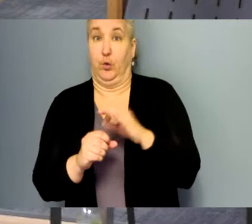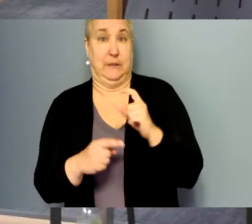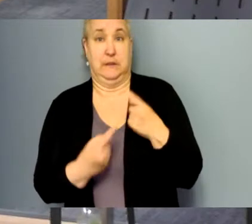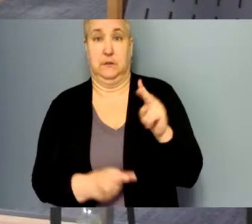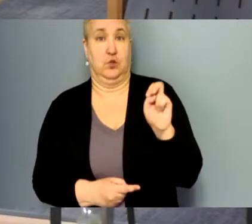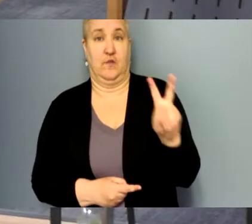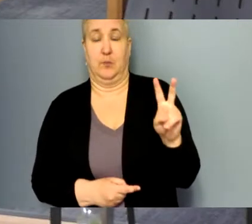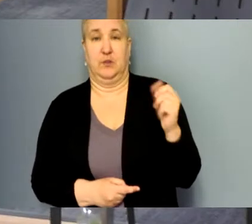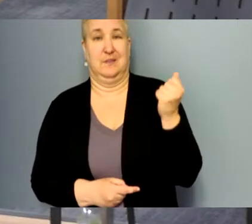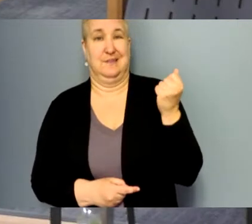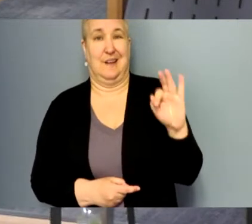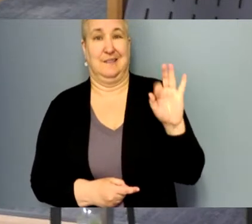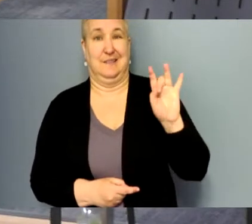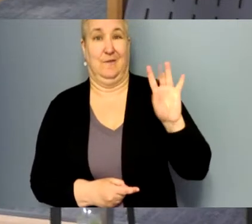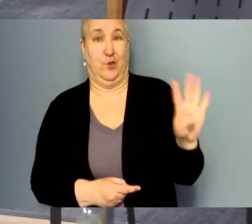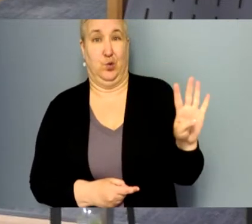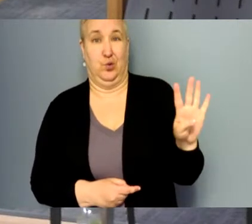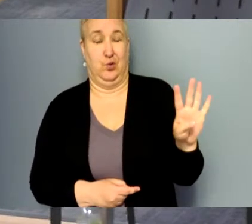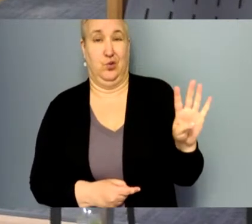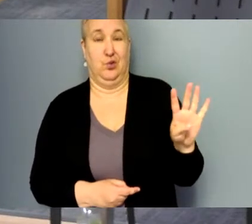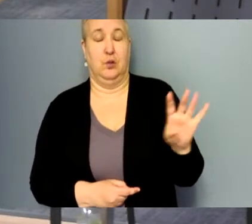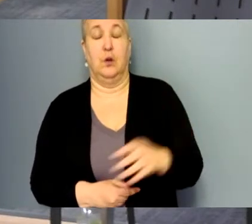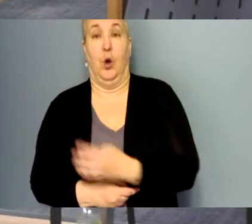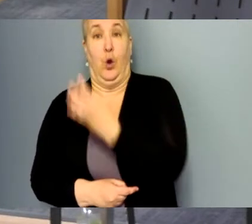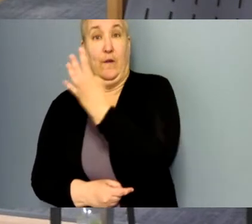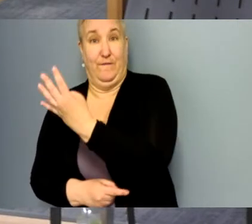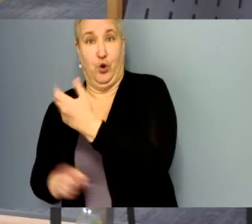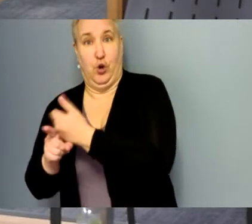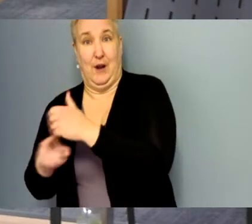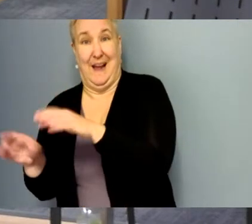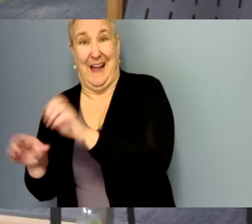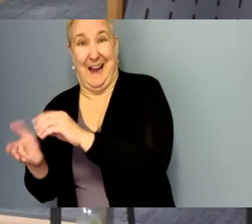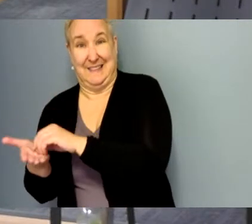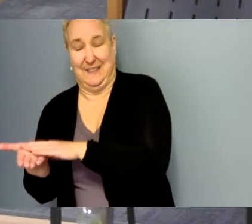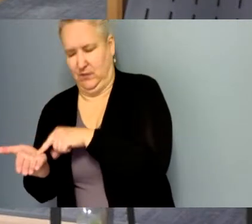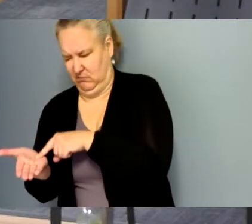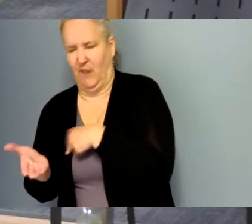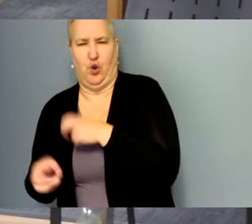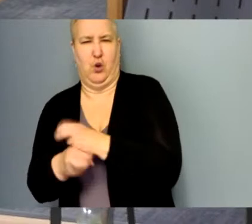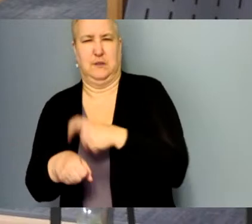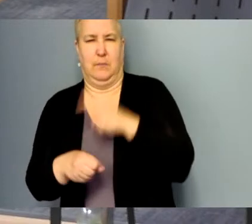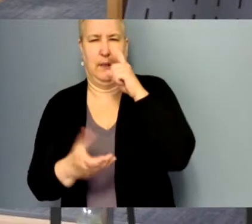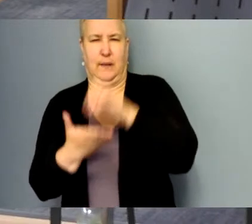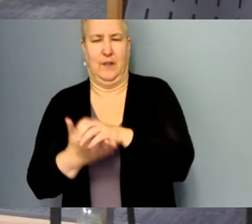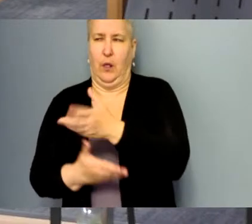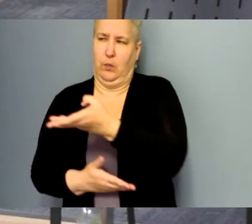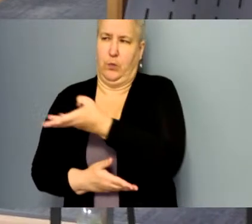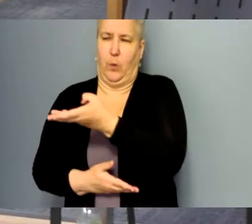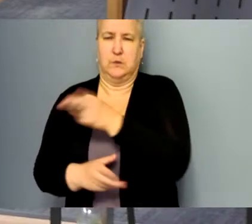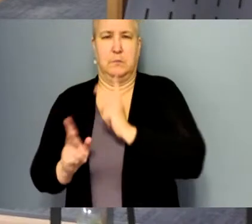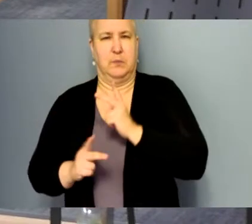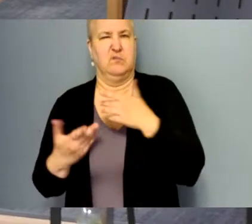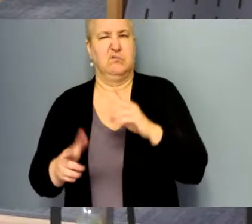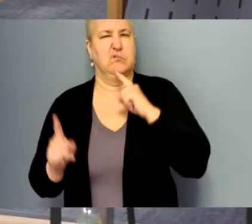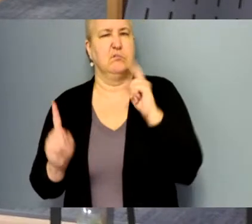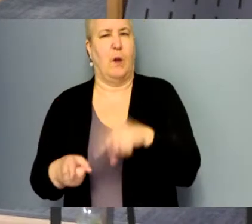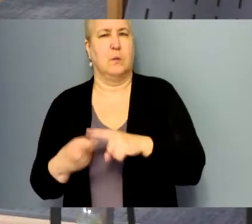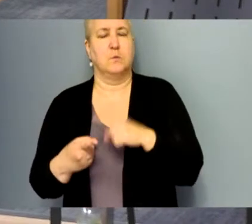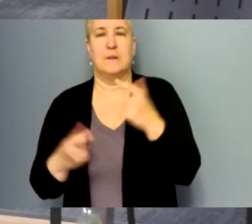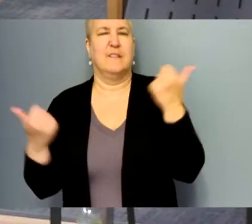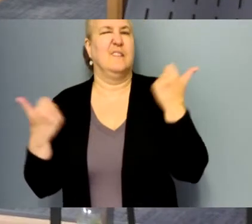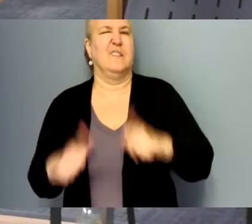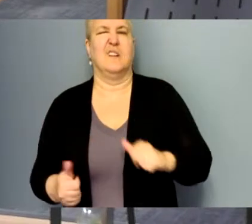November 1984. 4 are listed as active. I have a hard time believing that these people have responded to